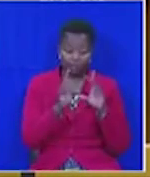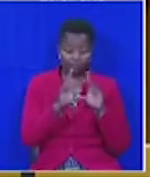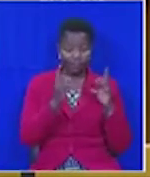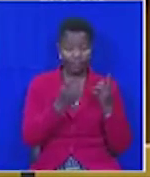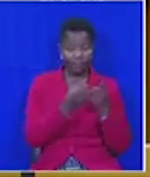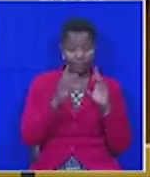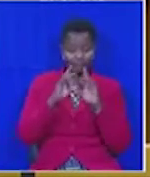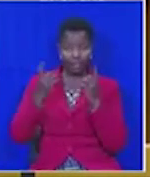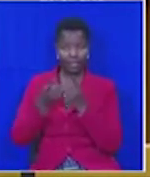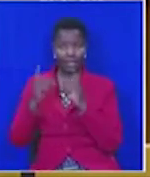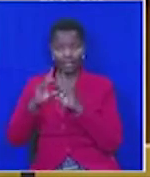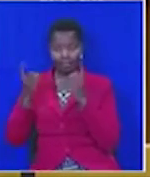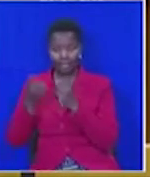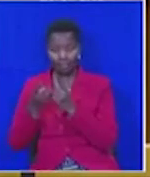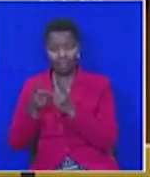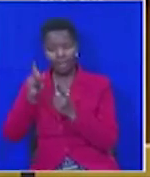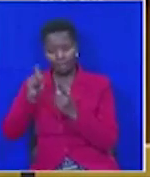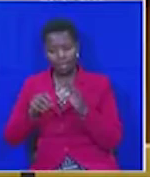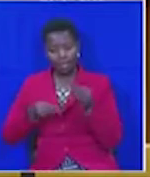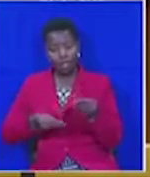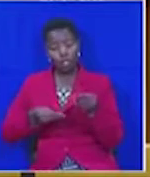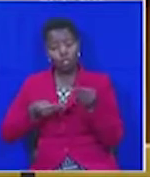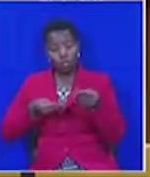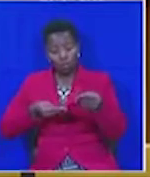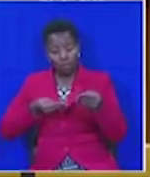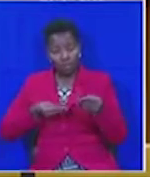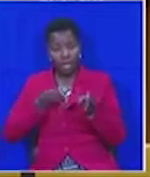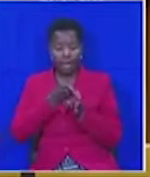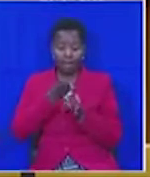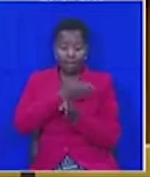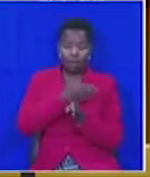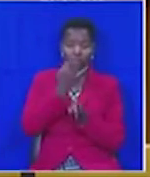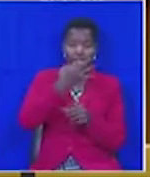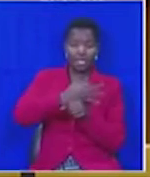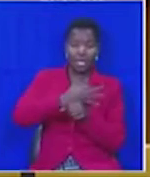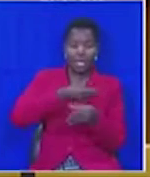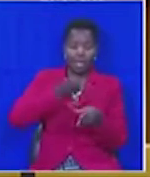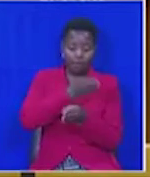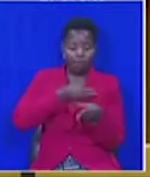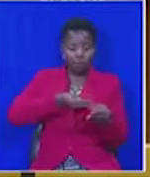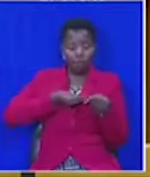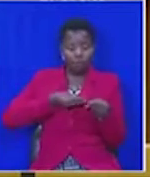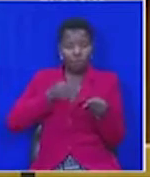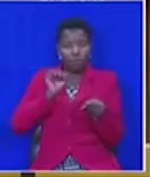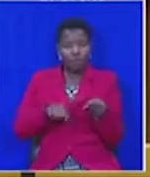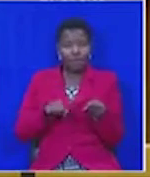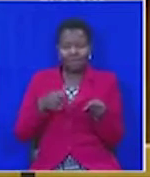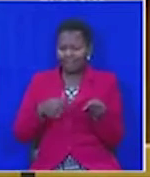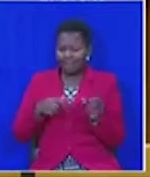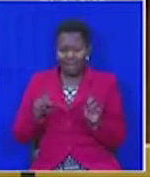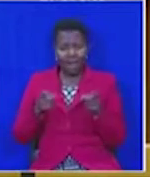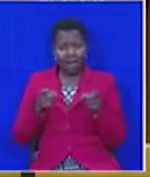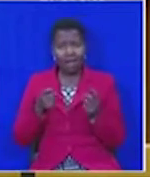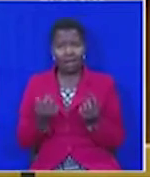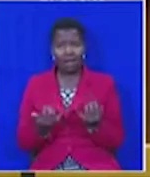must give us documents at least before 3 days. We can't have people